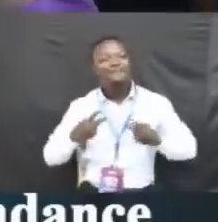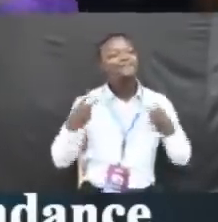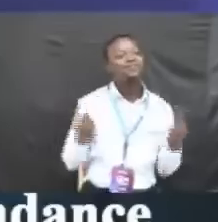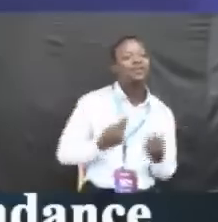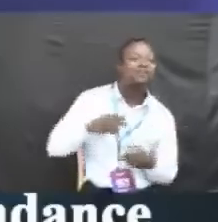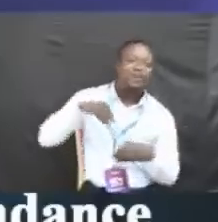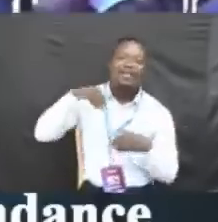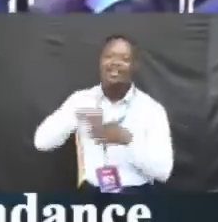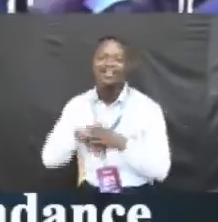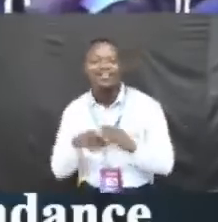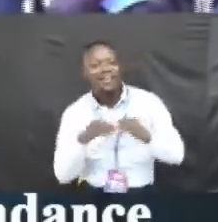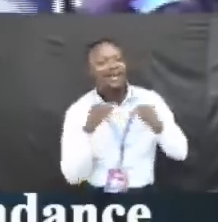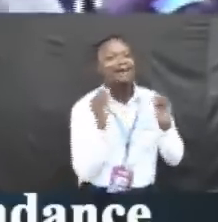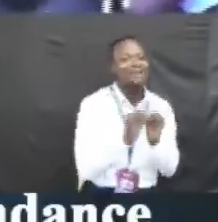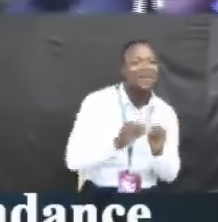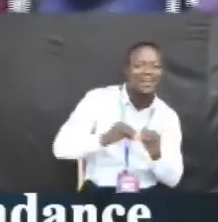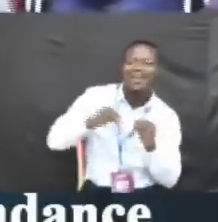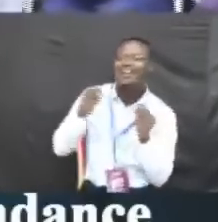Yeah.